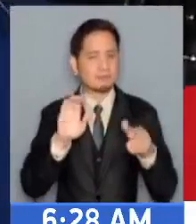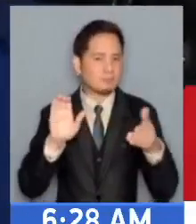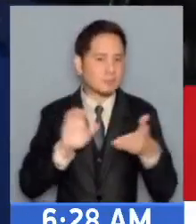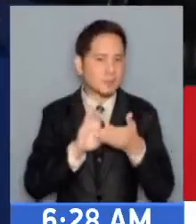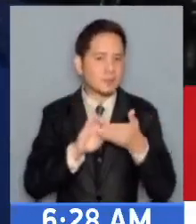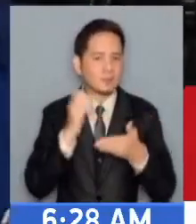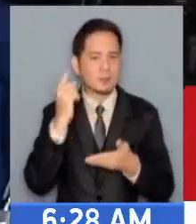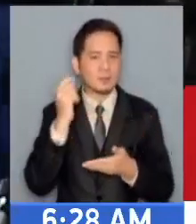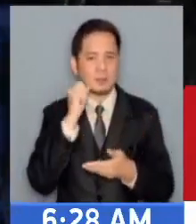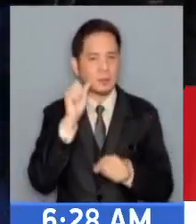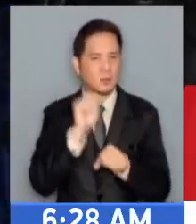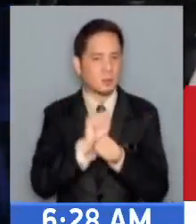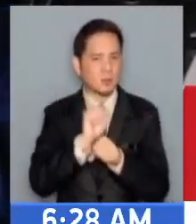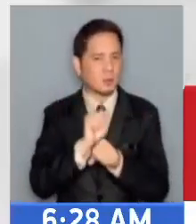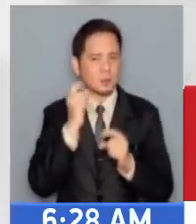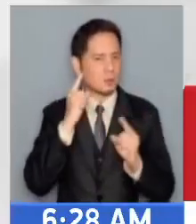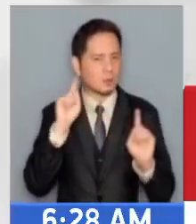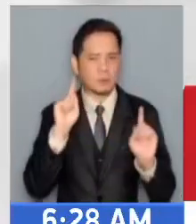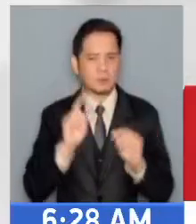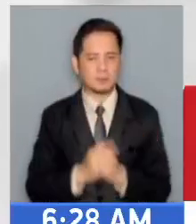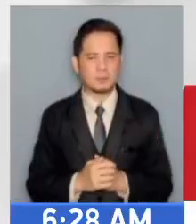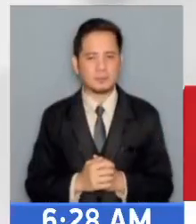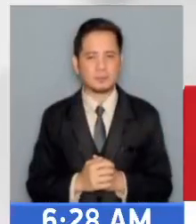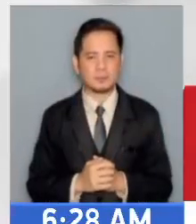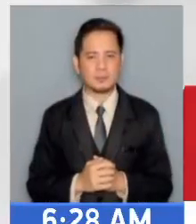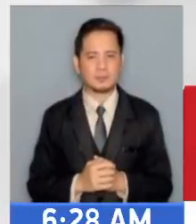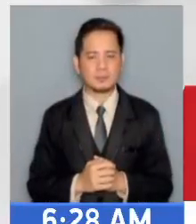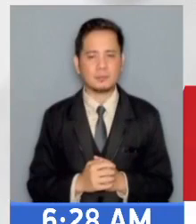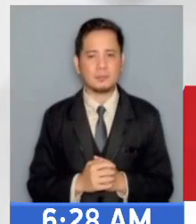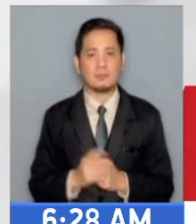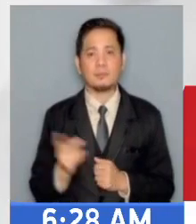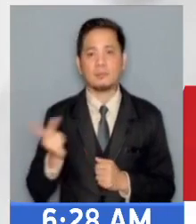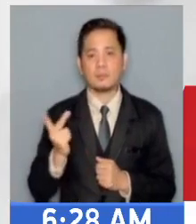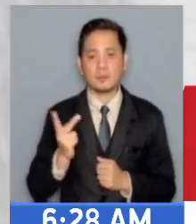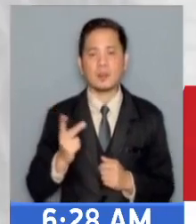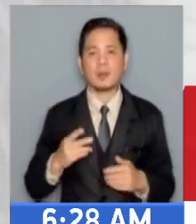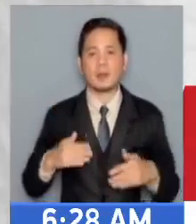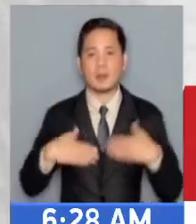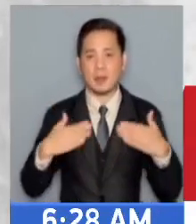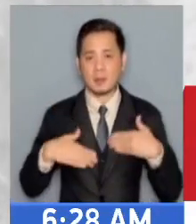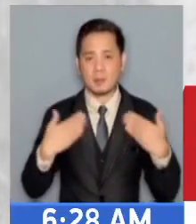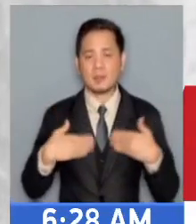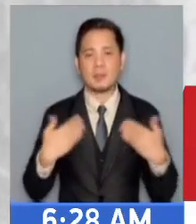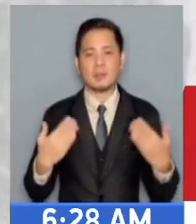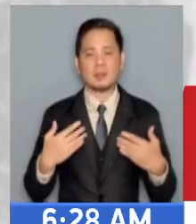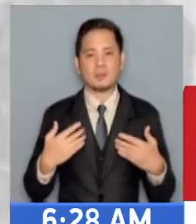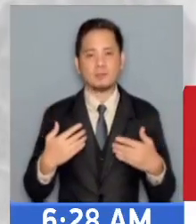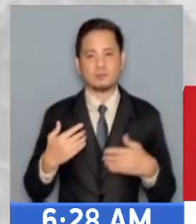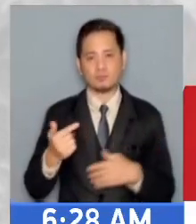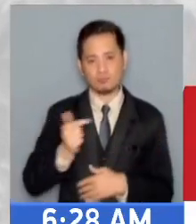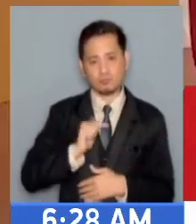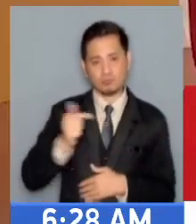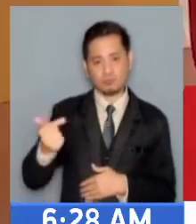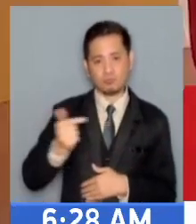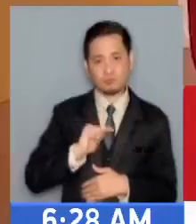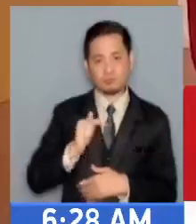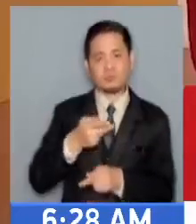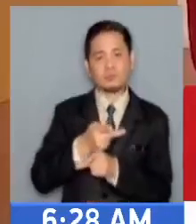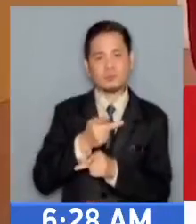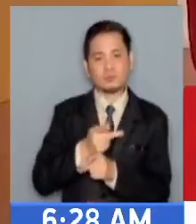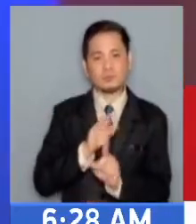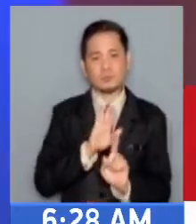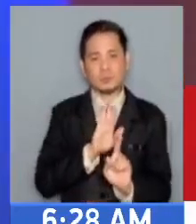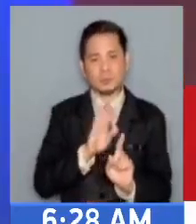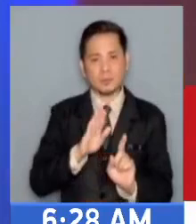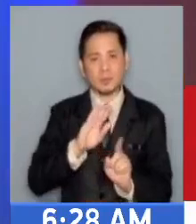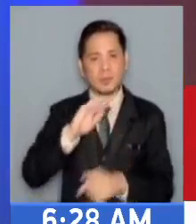sina Max at Pancho. Pareho rin silang masaya sa co-parenting sa anak ni si Sky. Tinanong ni Tito Boy si Max kung ano na ang